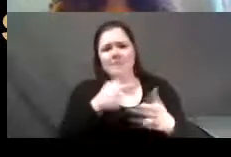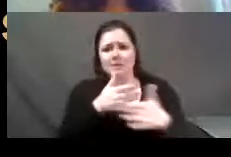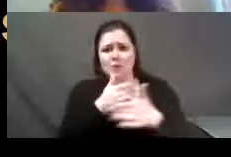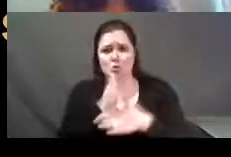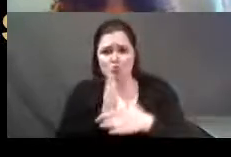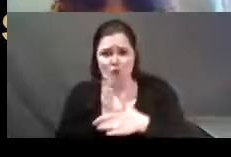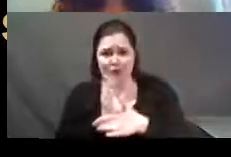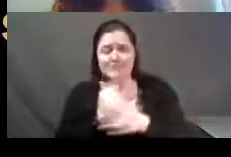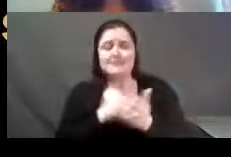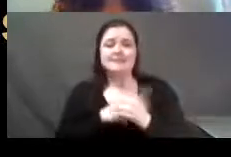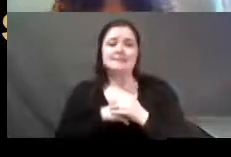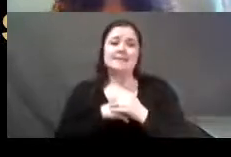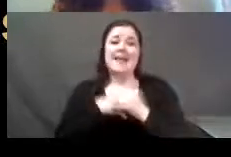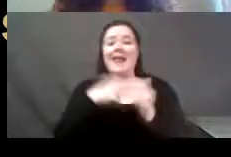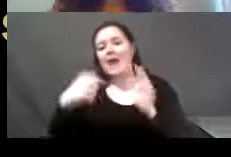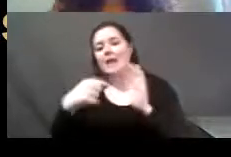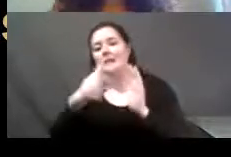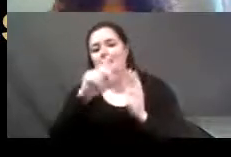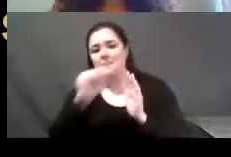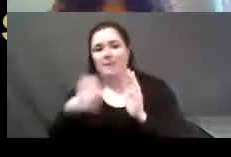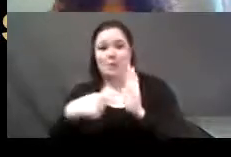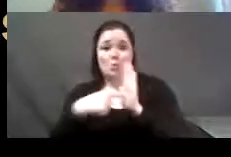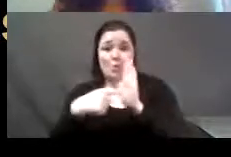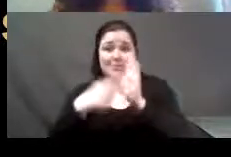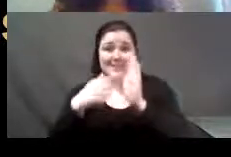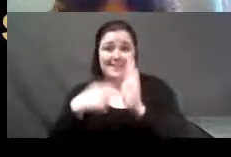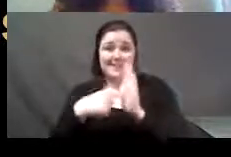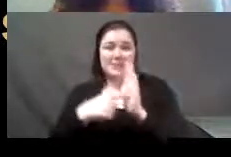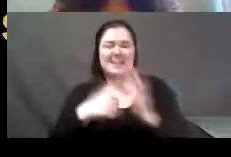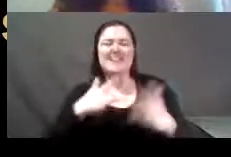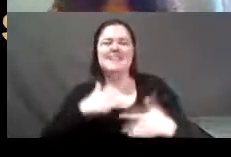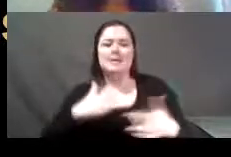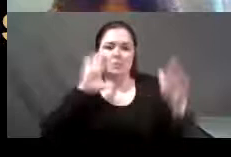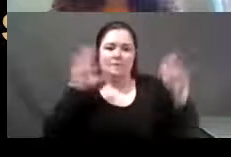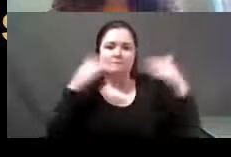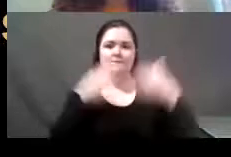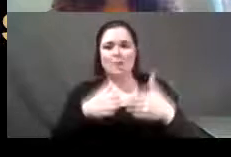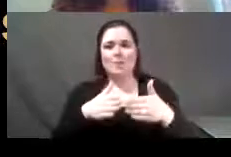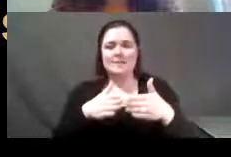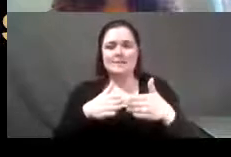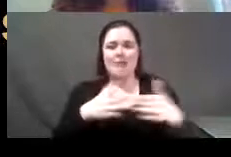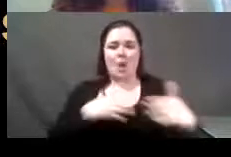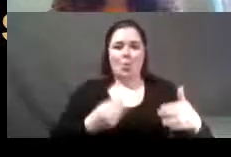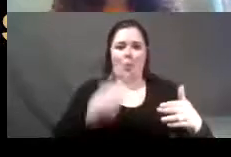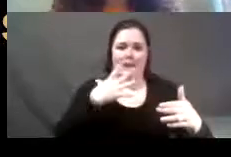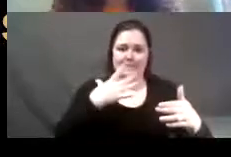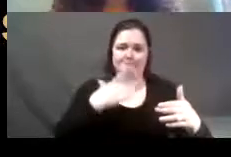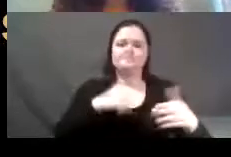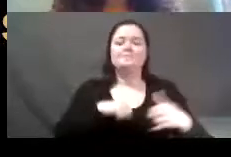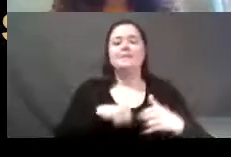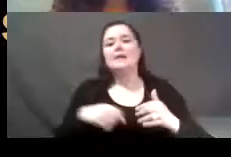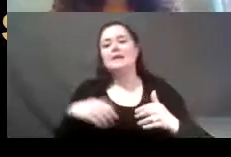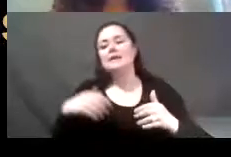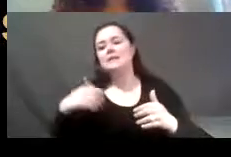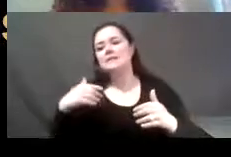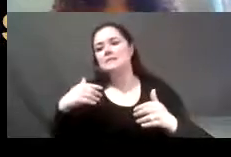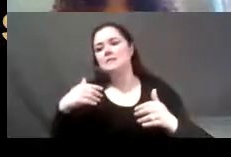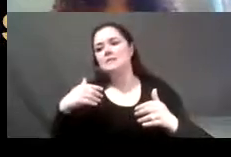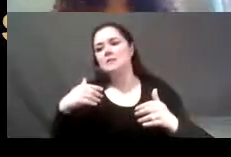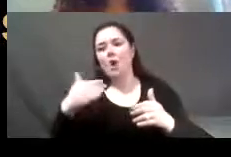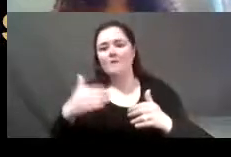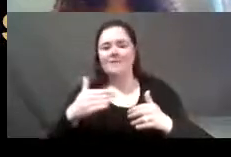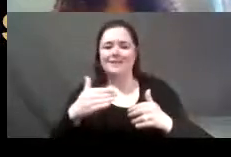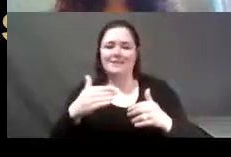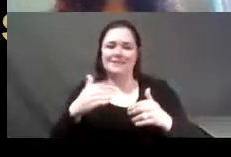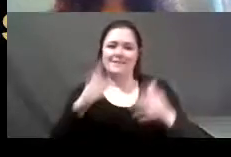in disability representation, it's often centered in whiteness. It's often centered